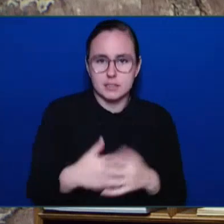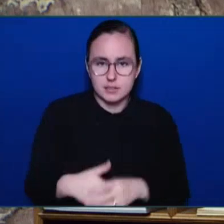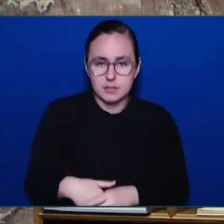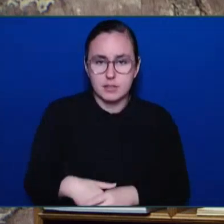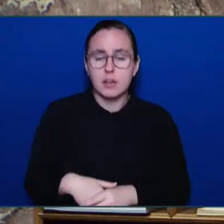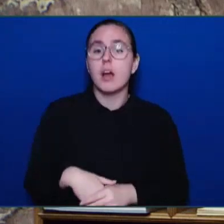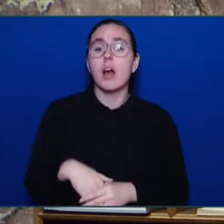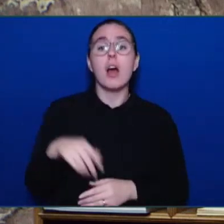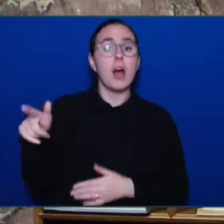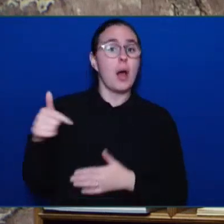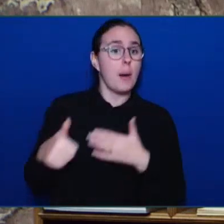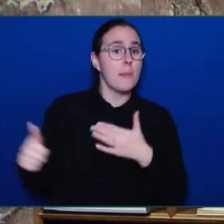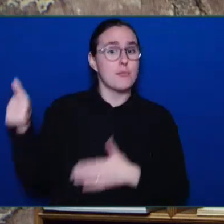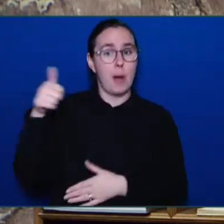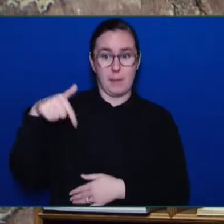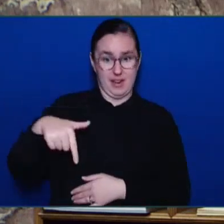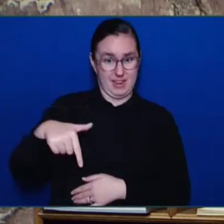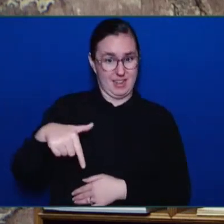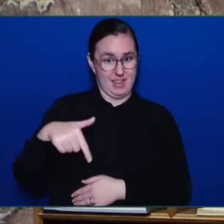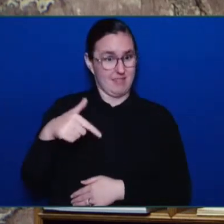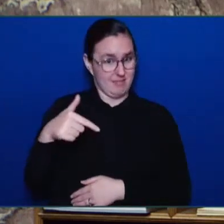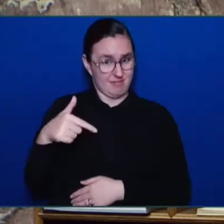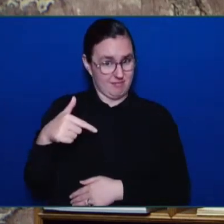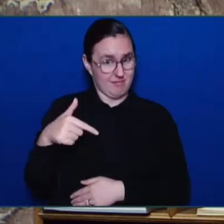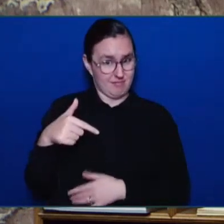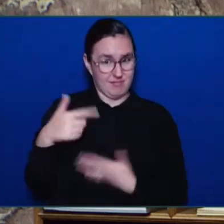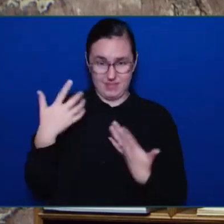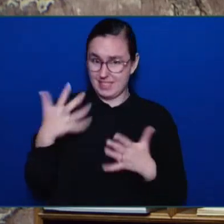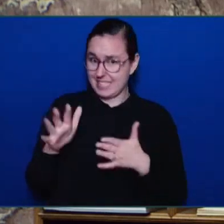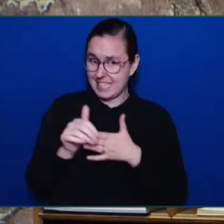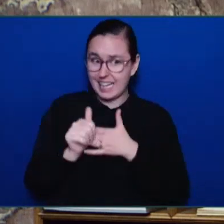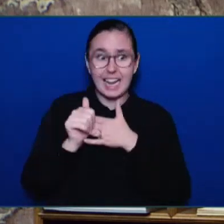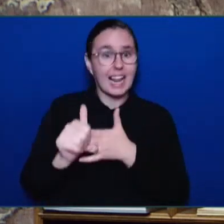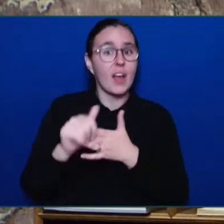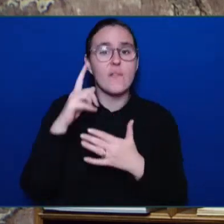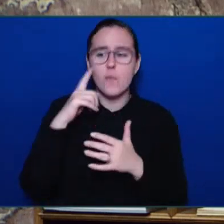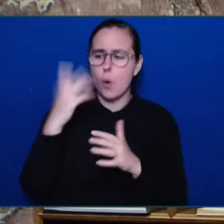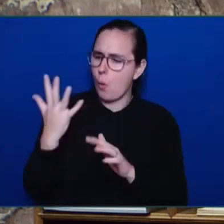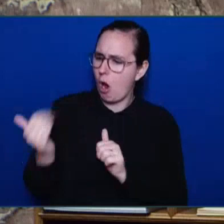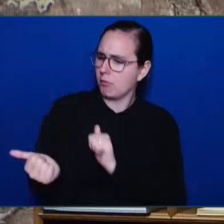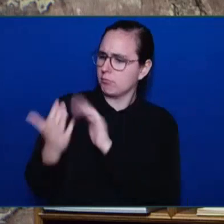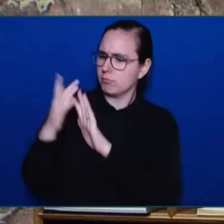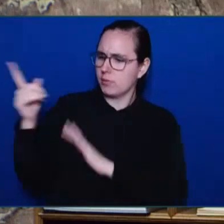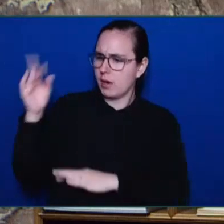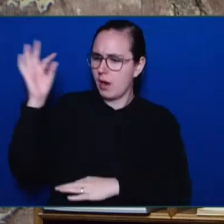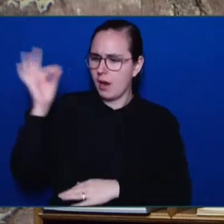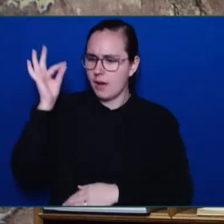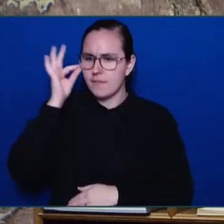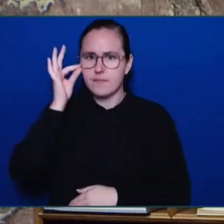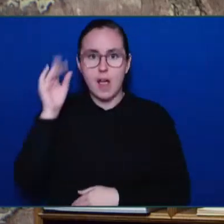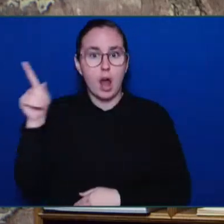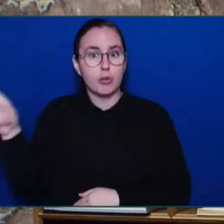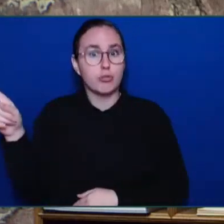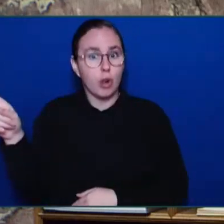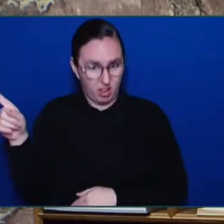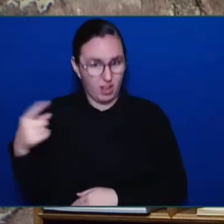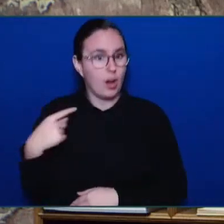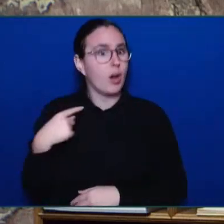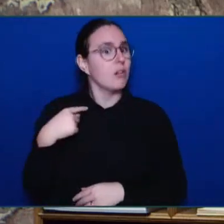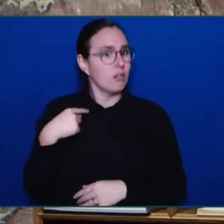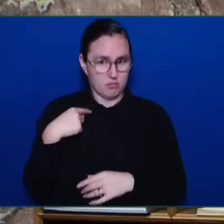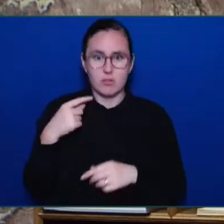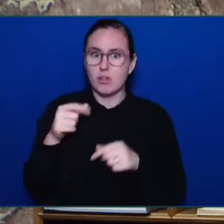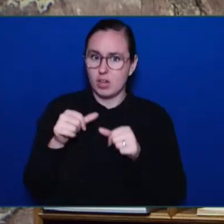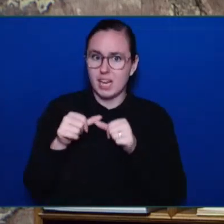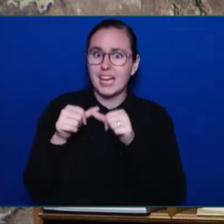on that issue, Honourable Speaker, and we will continue to do that. That's why we've increased funding to deal with the